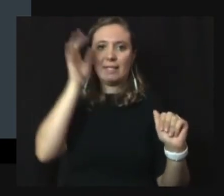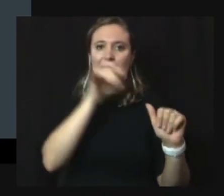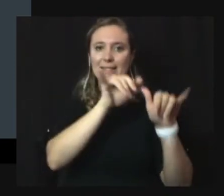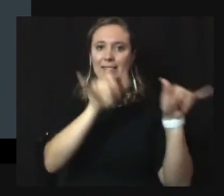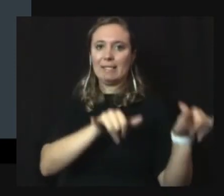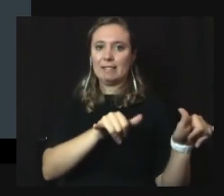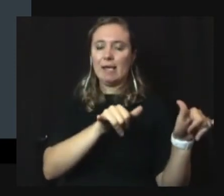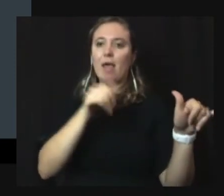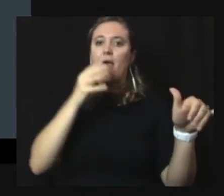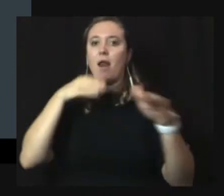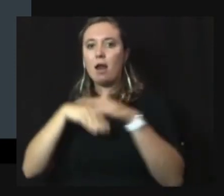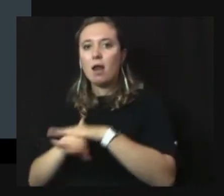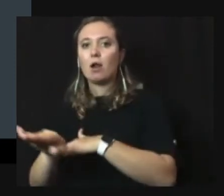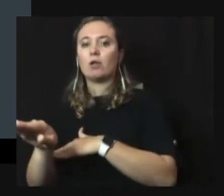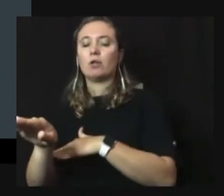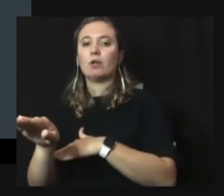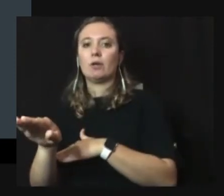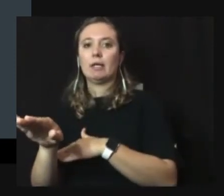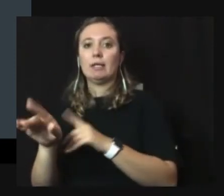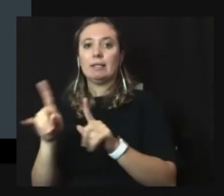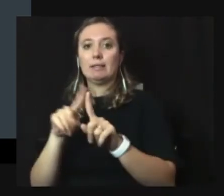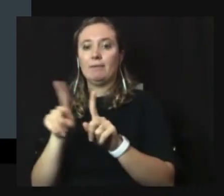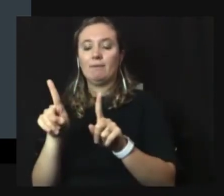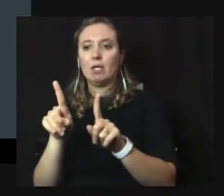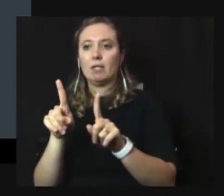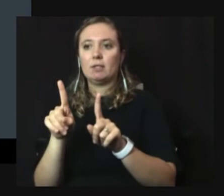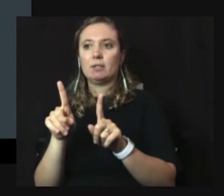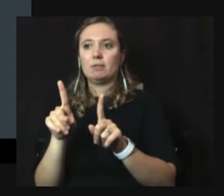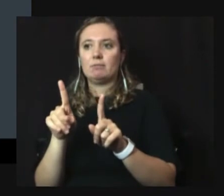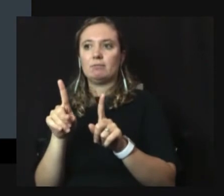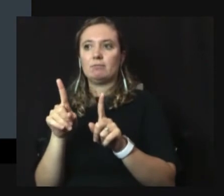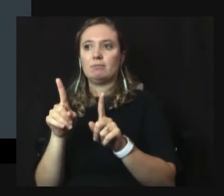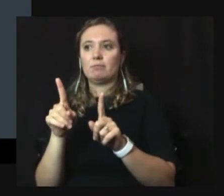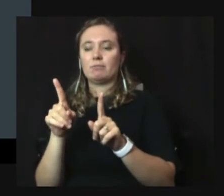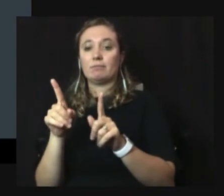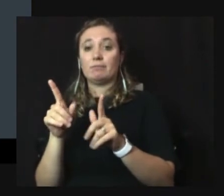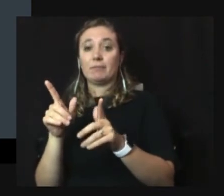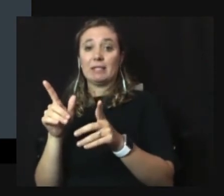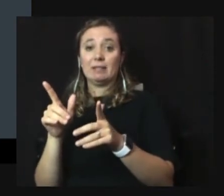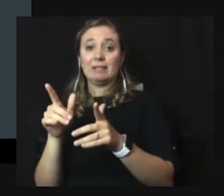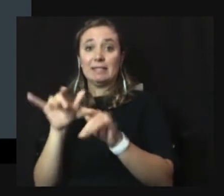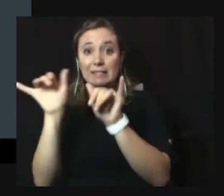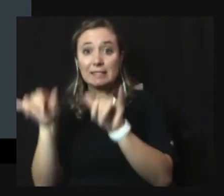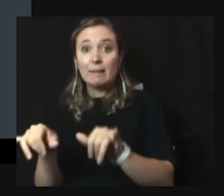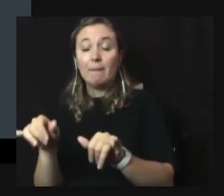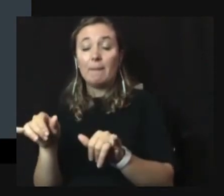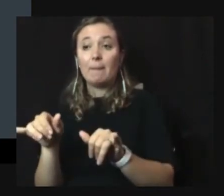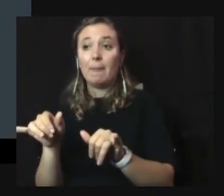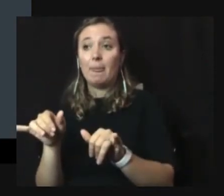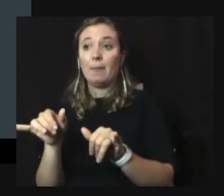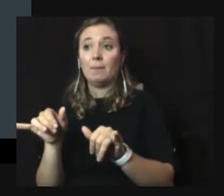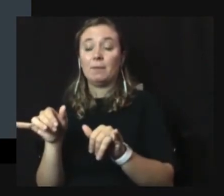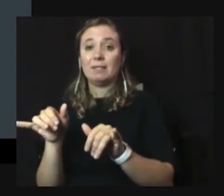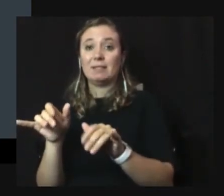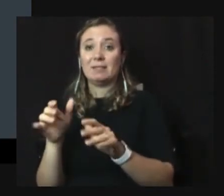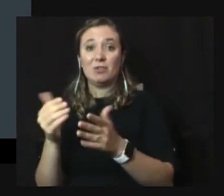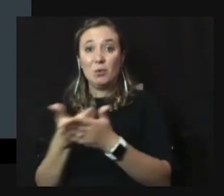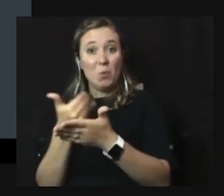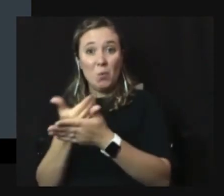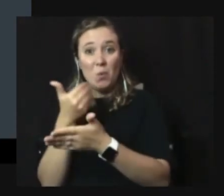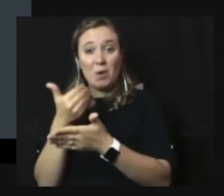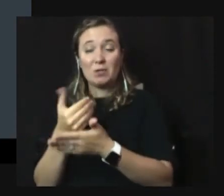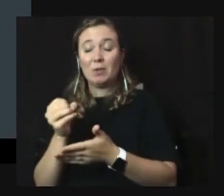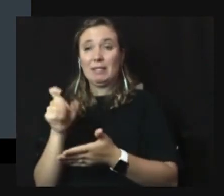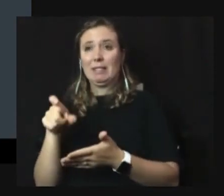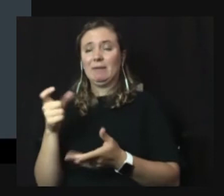the different spaces, the system was not the same. And so I had to come up with different ways